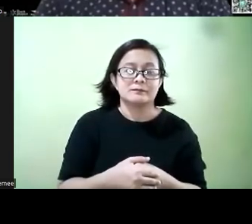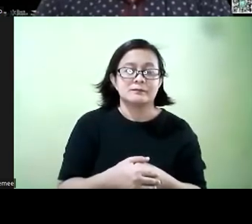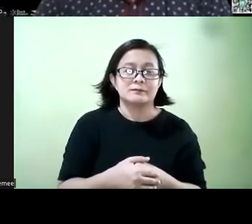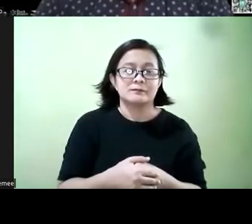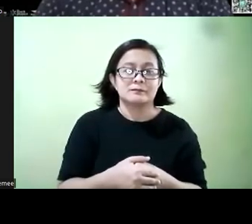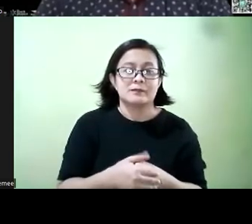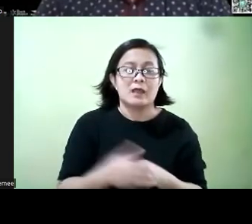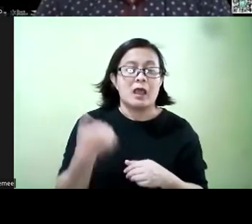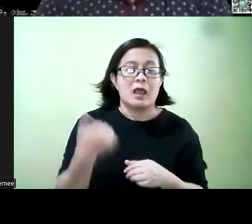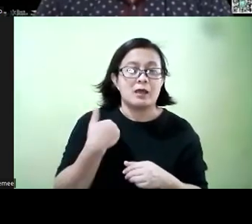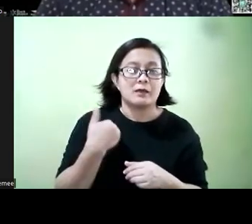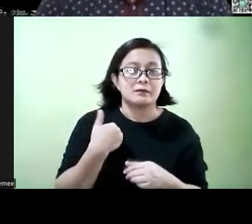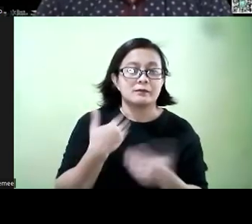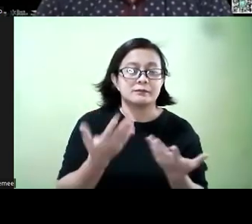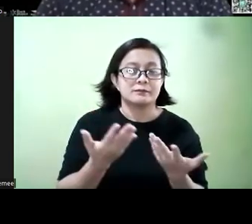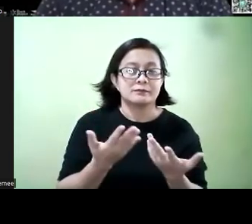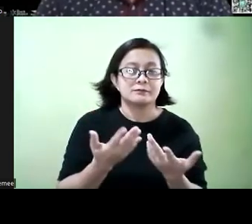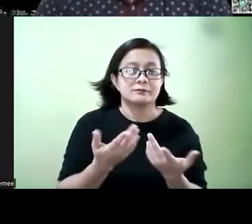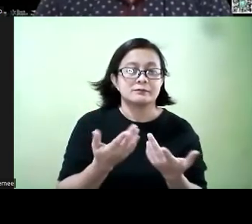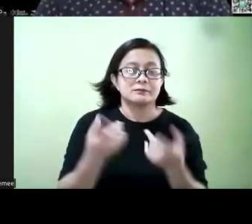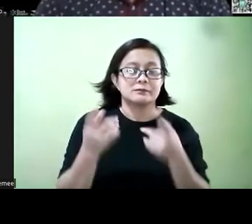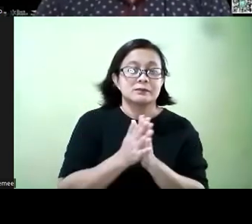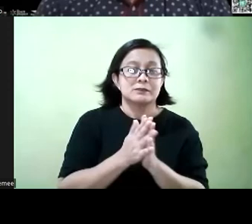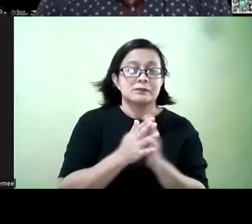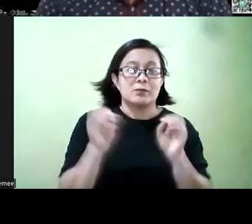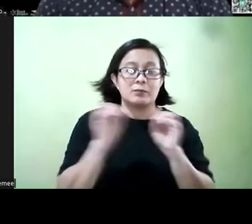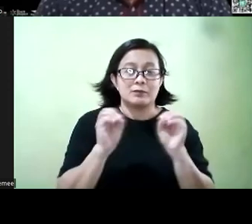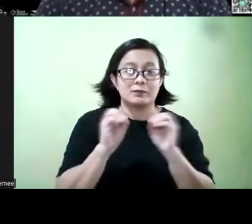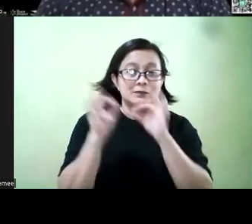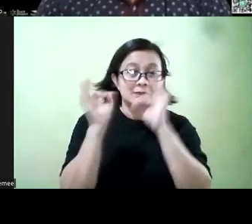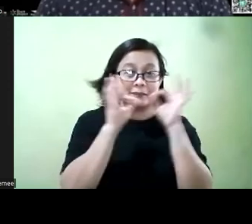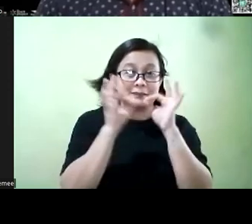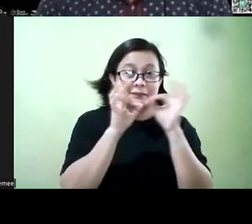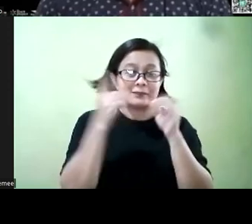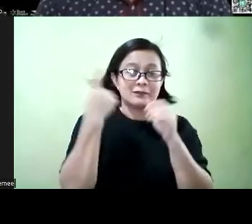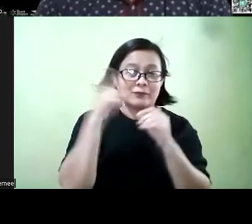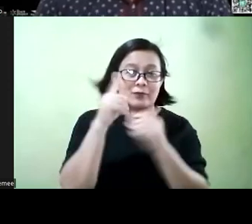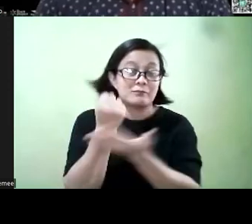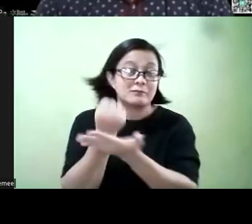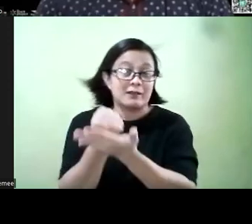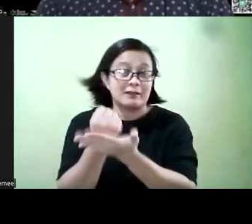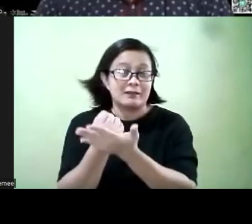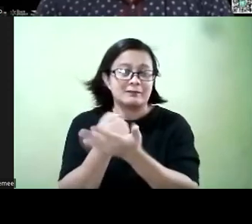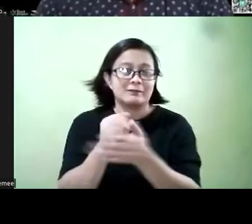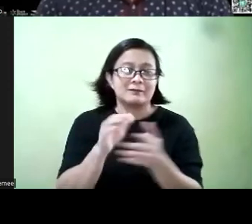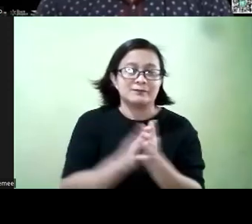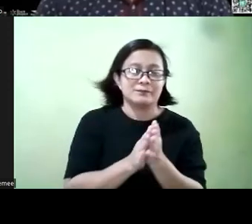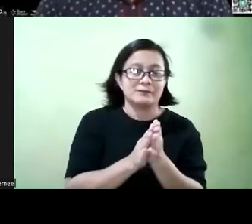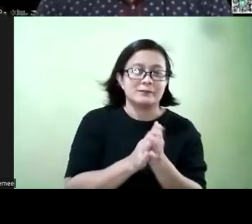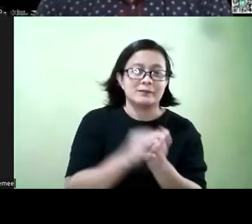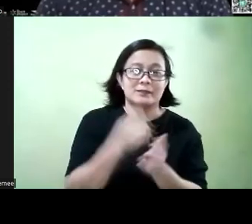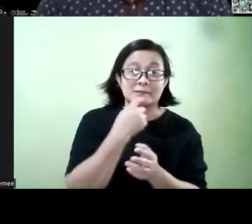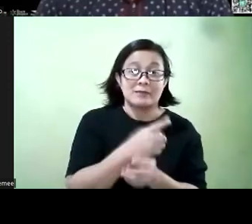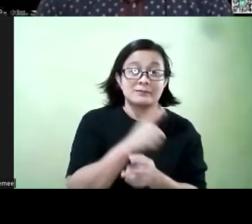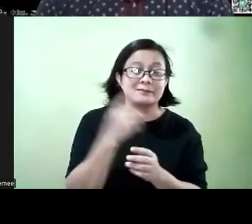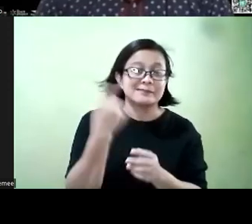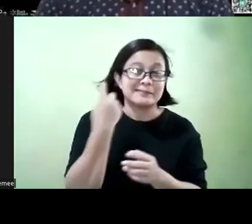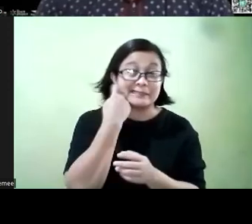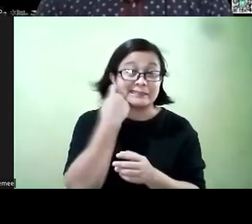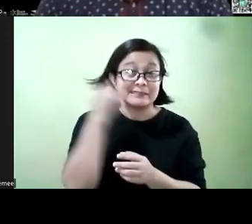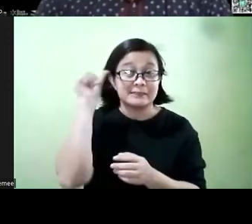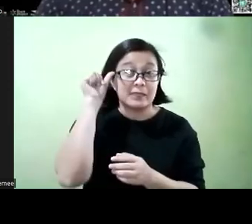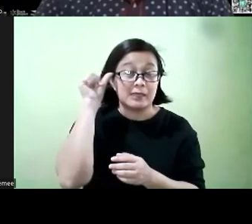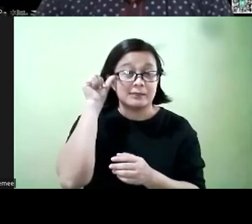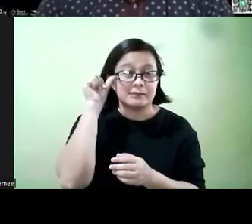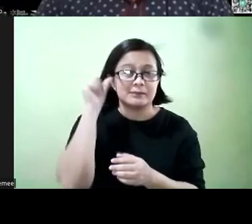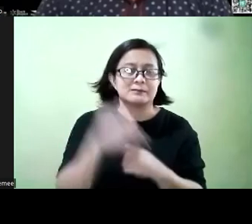than cocaine and a monthly salary. So like what Alex is saying, I say